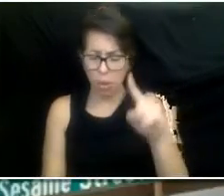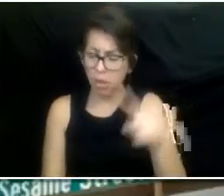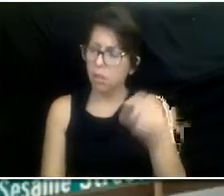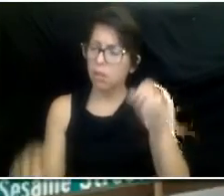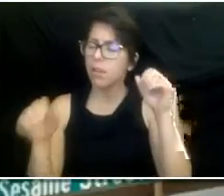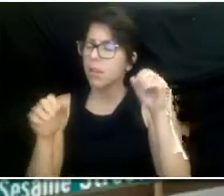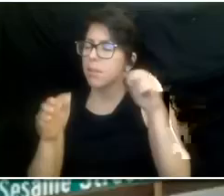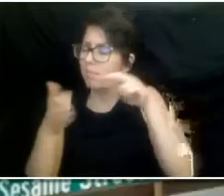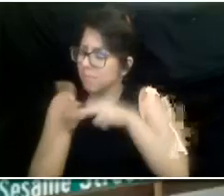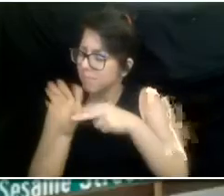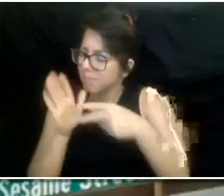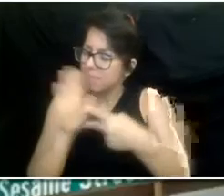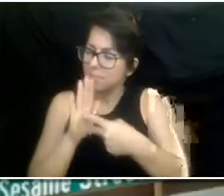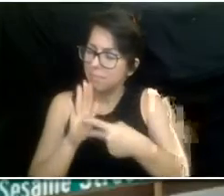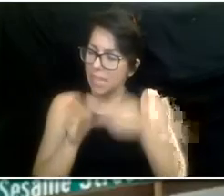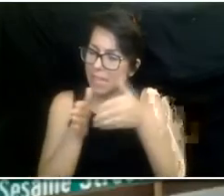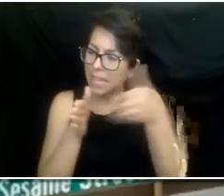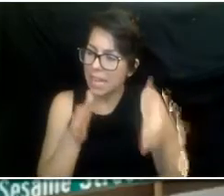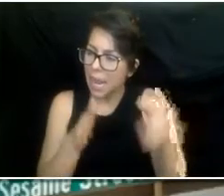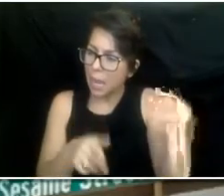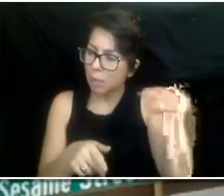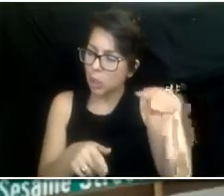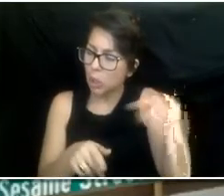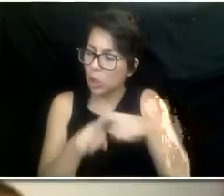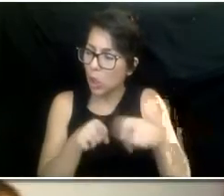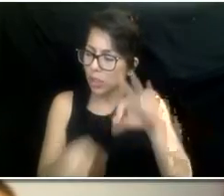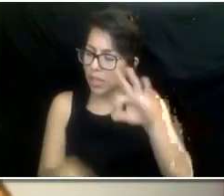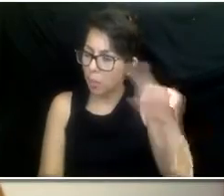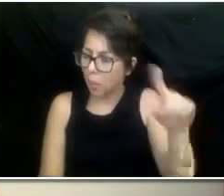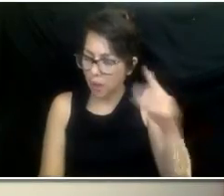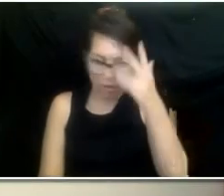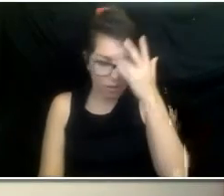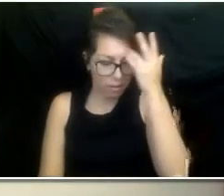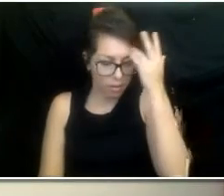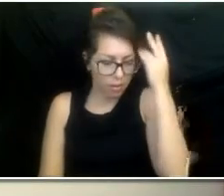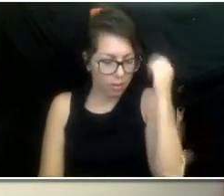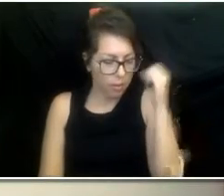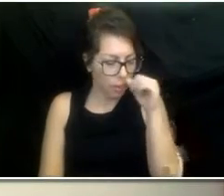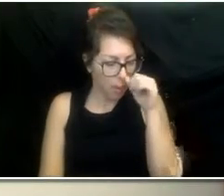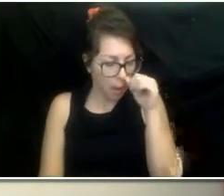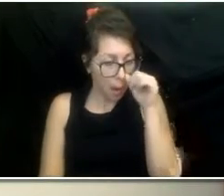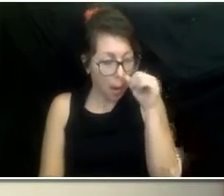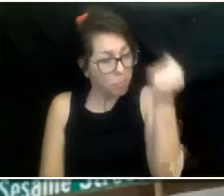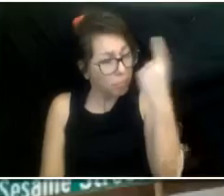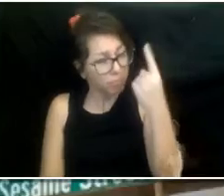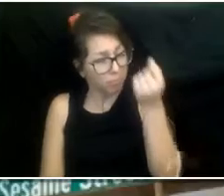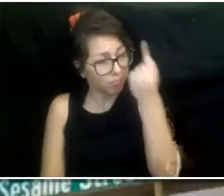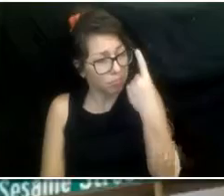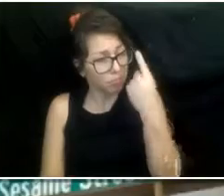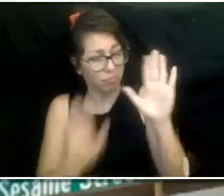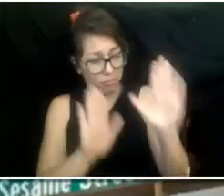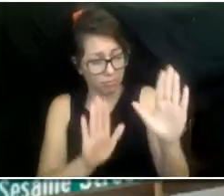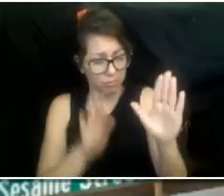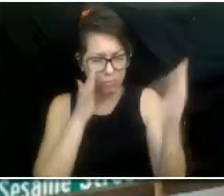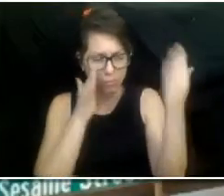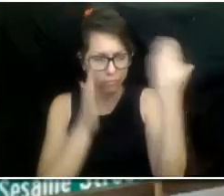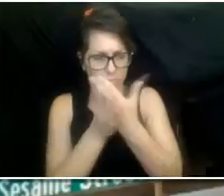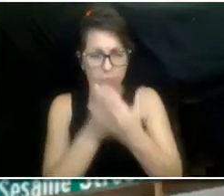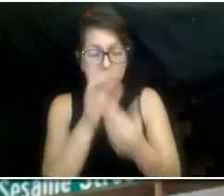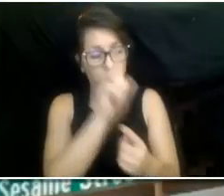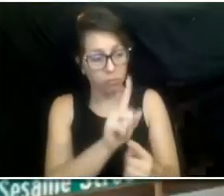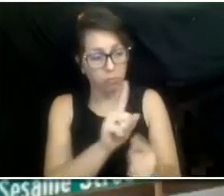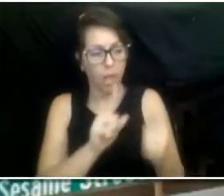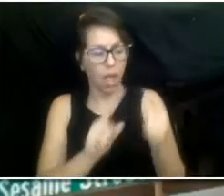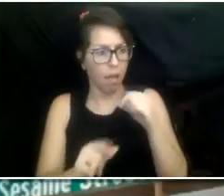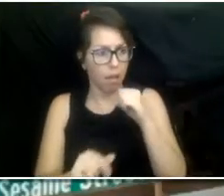statistically significant drop yes let we're going to move on so other people can ask questions we're saying